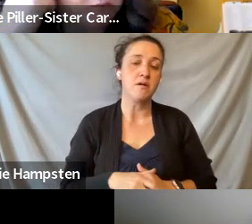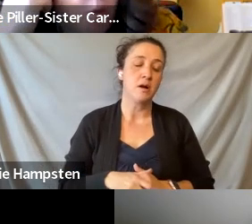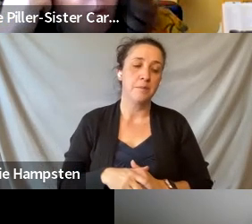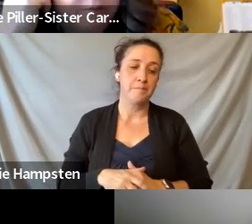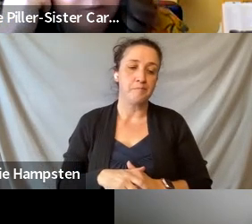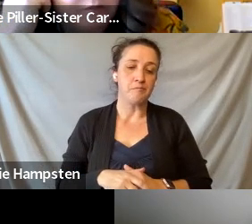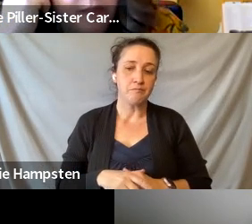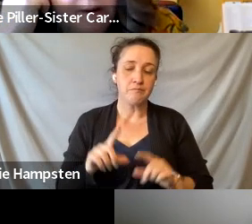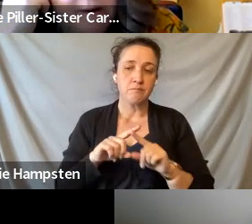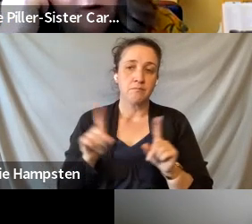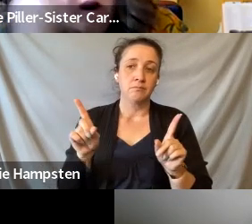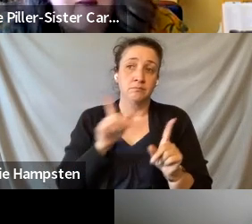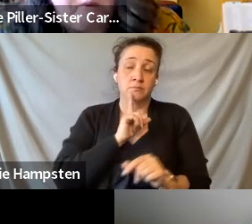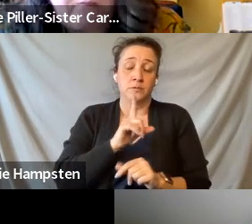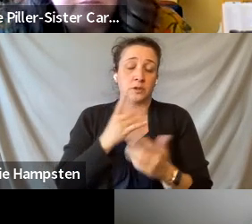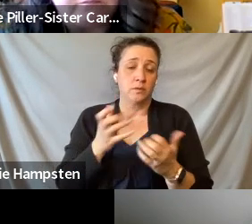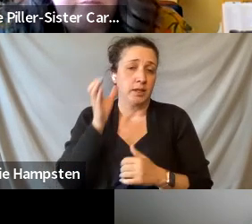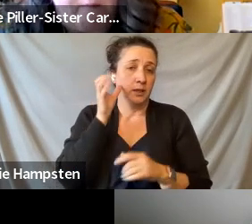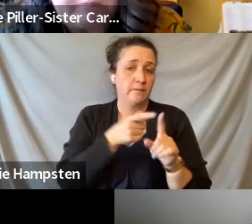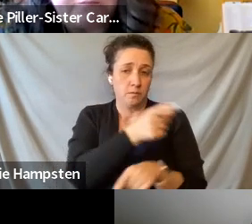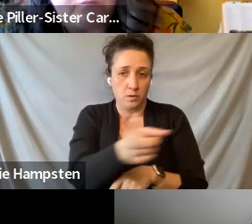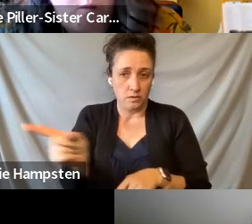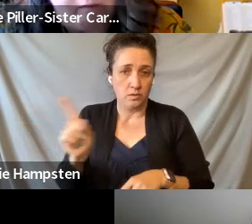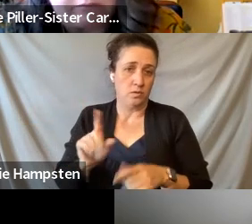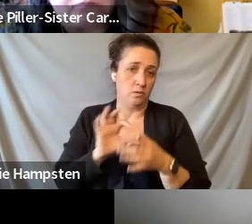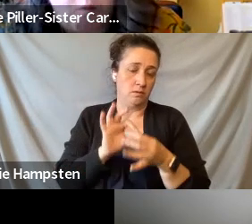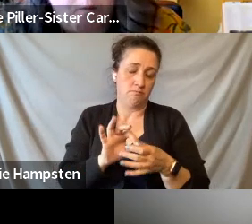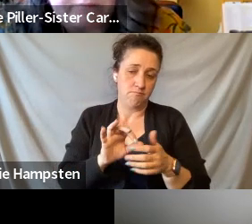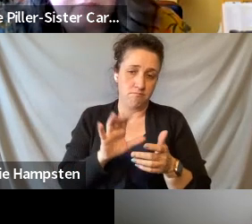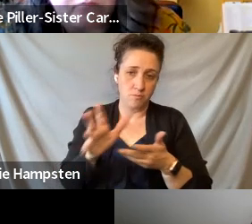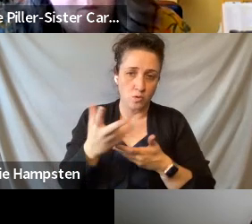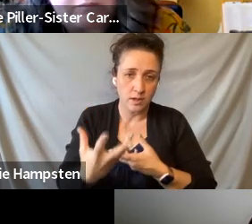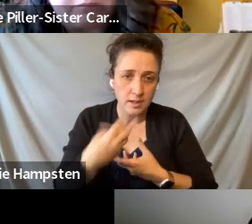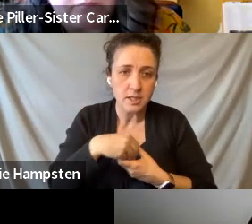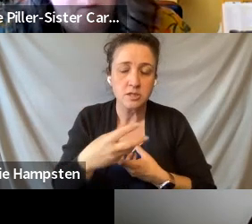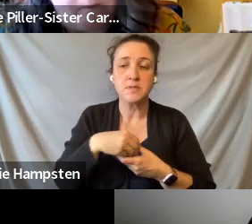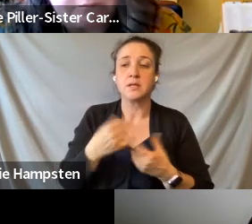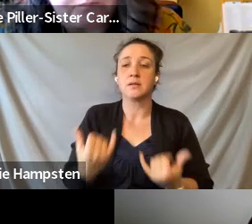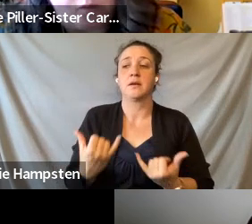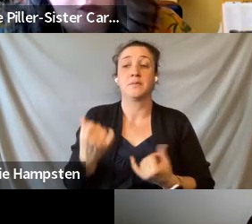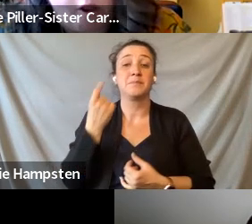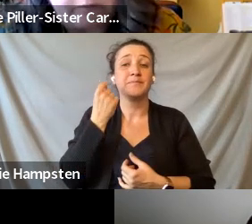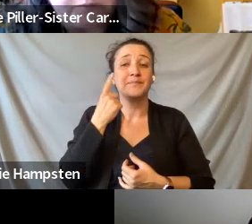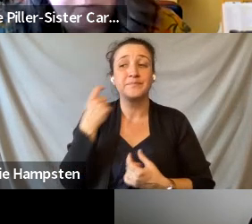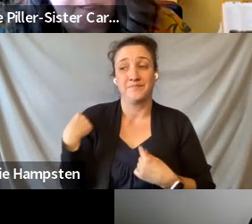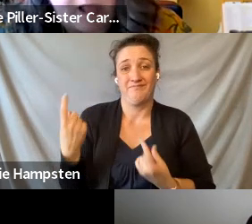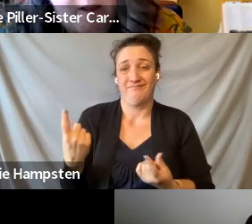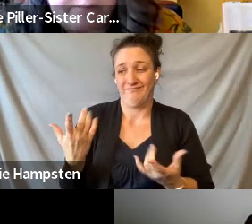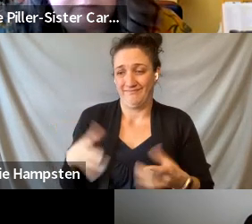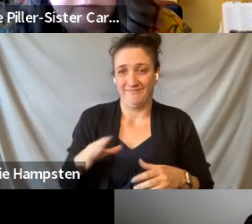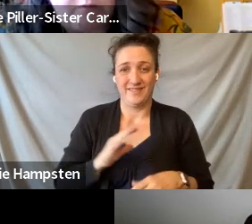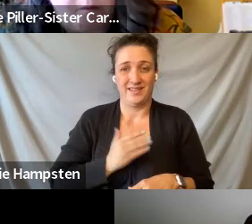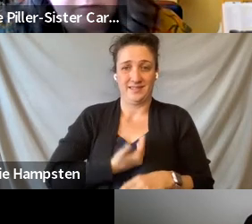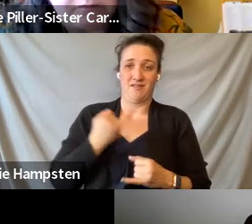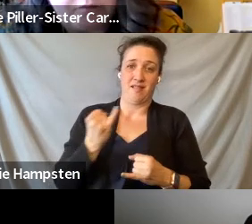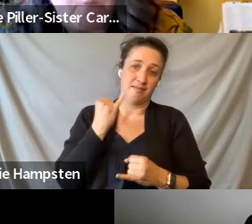but really want to hear from you in terms of about your engagement now that, since this is our last formal working